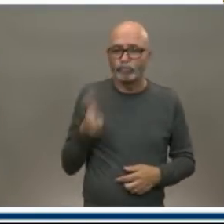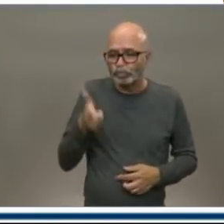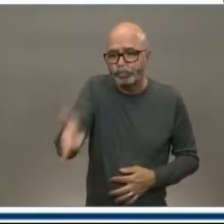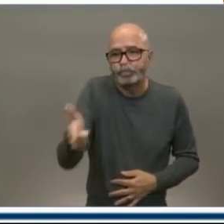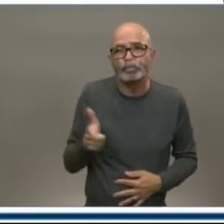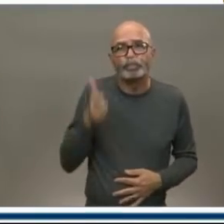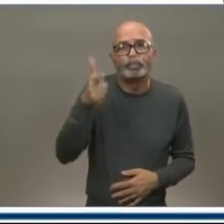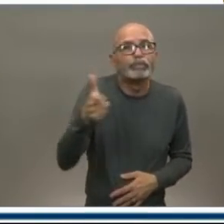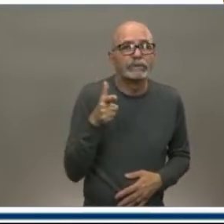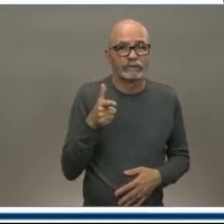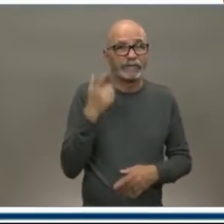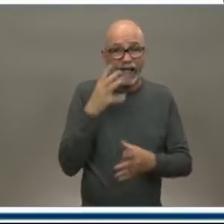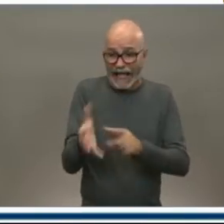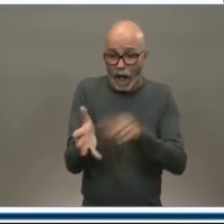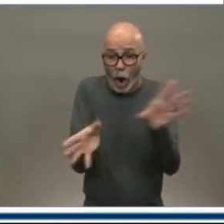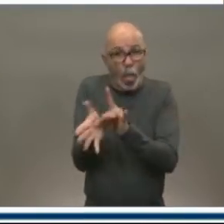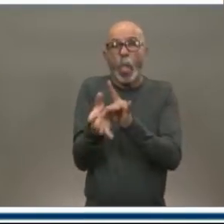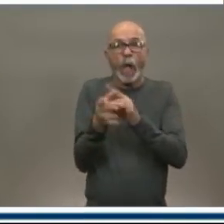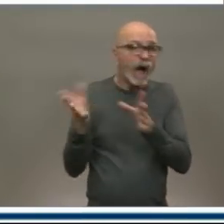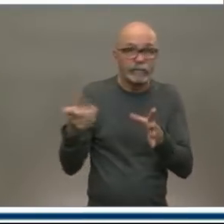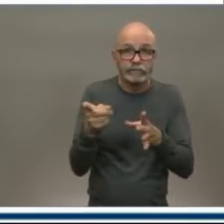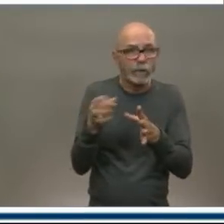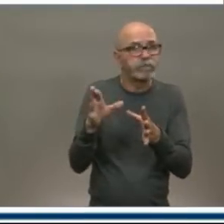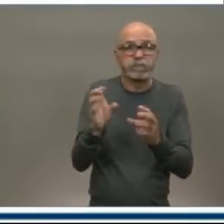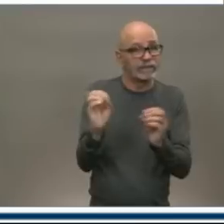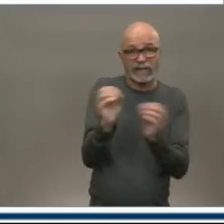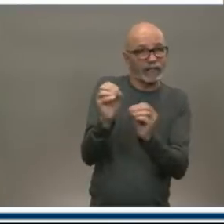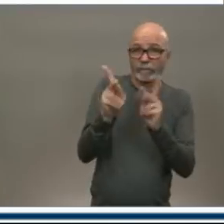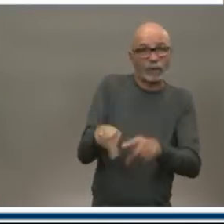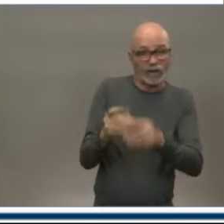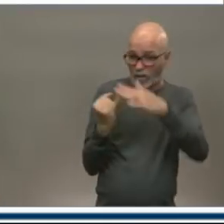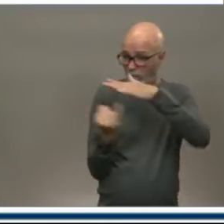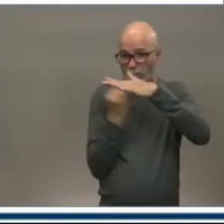No, that there are people who were,